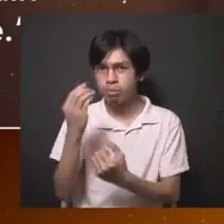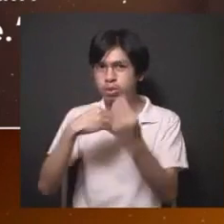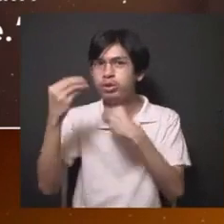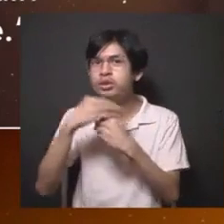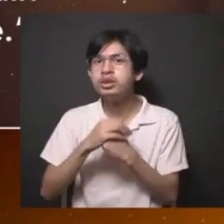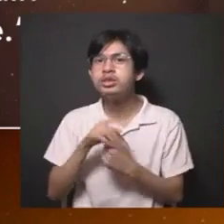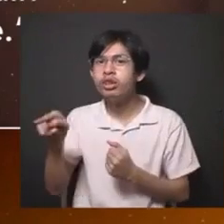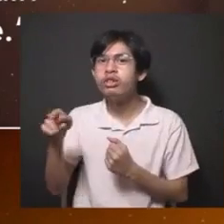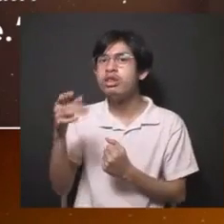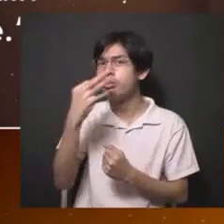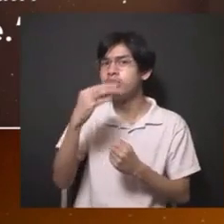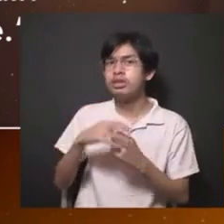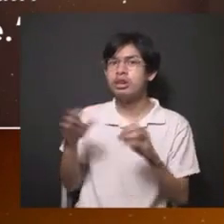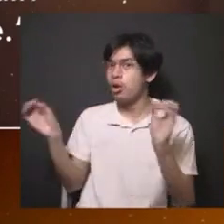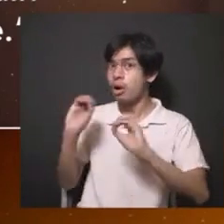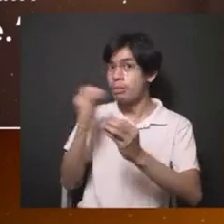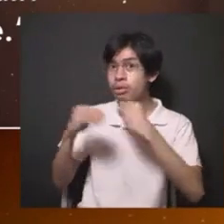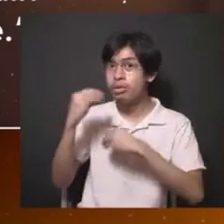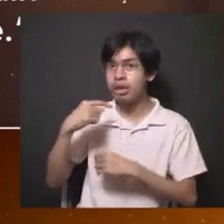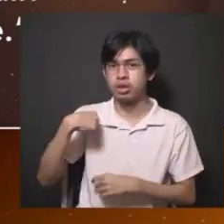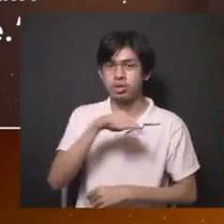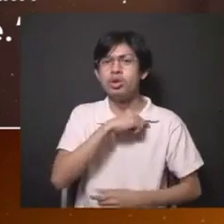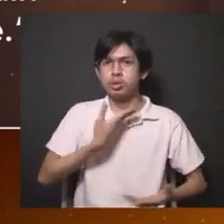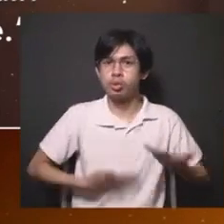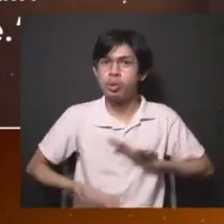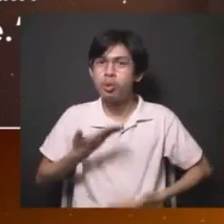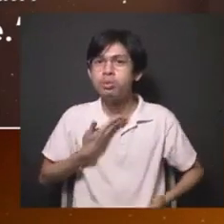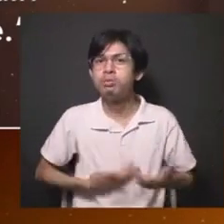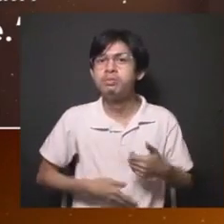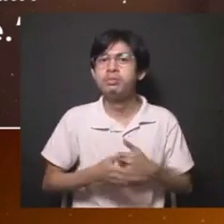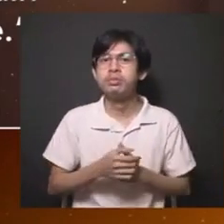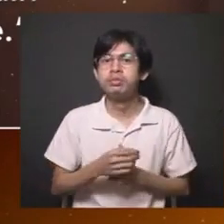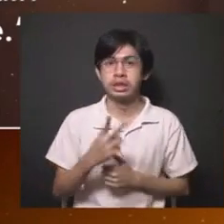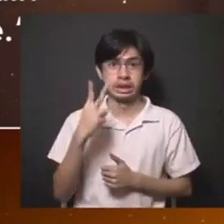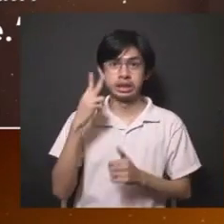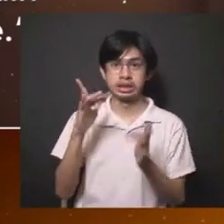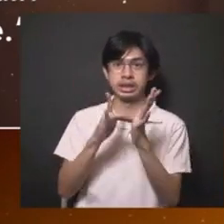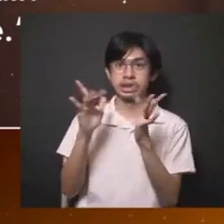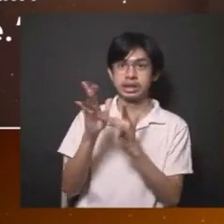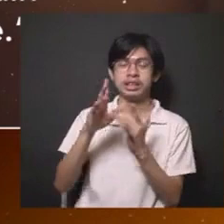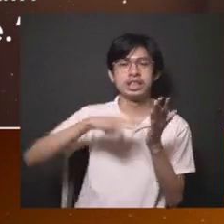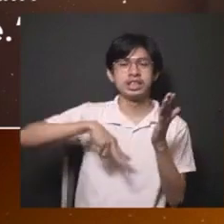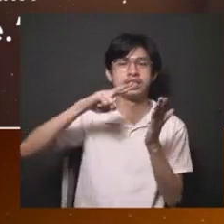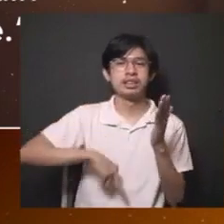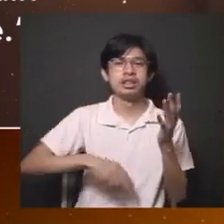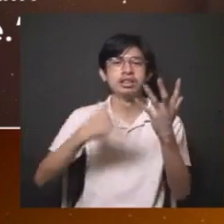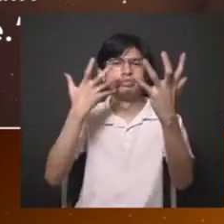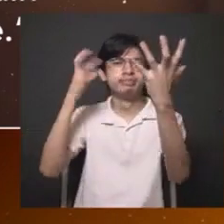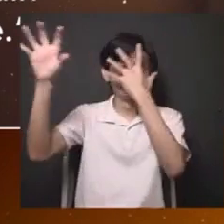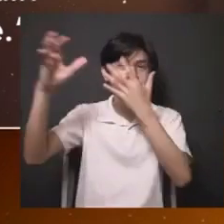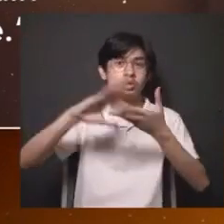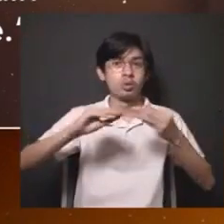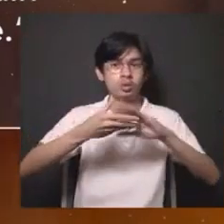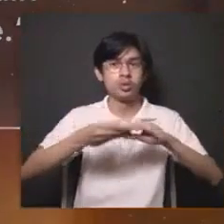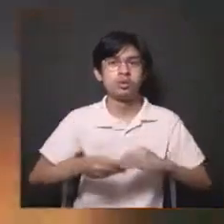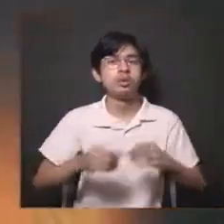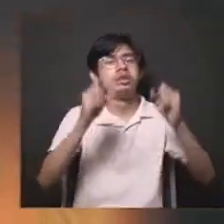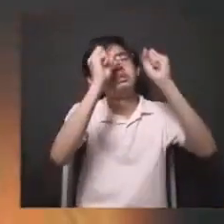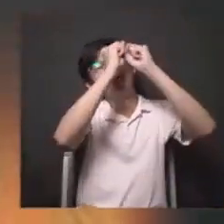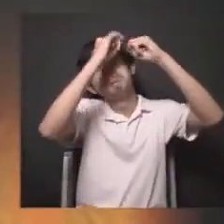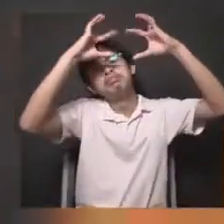You know, sometimes it helps whenever you read the Bible, you put yourself in the storyline so you can imagine yourself being in that picture. I was